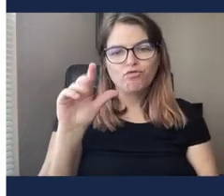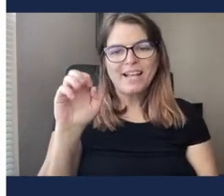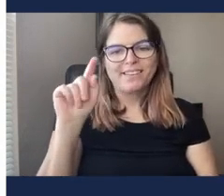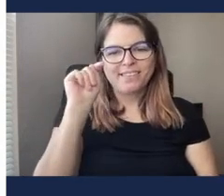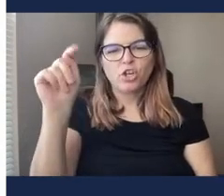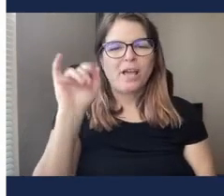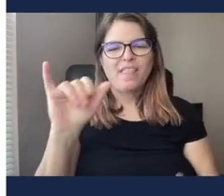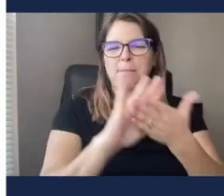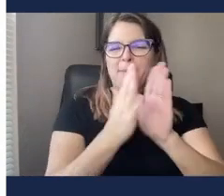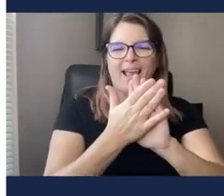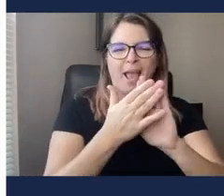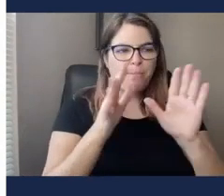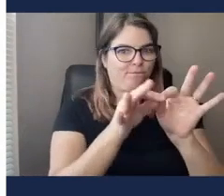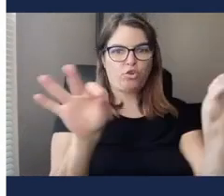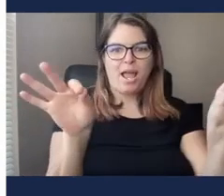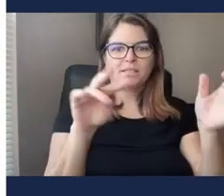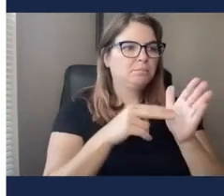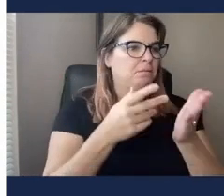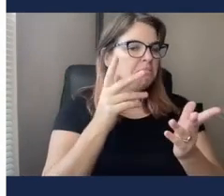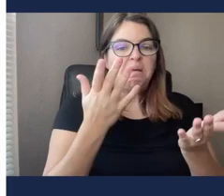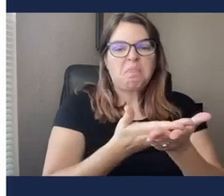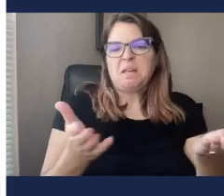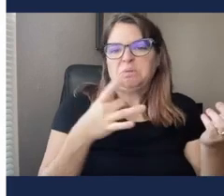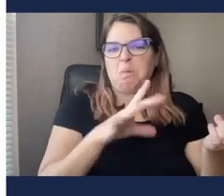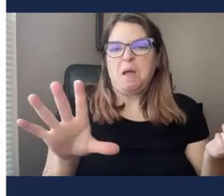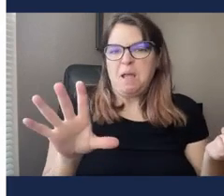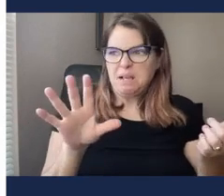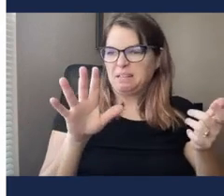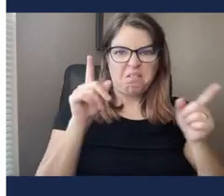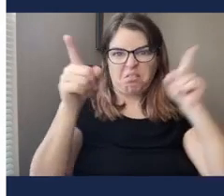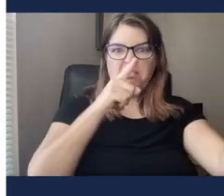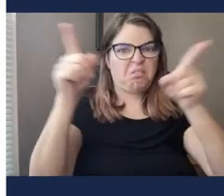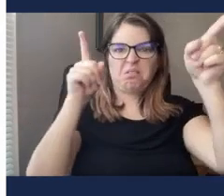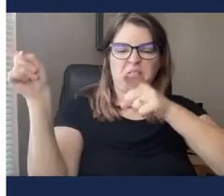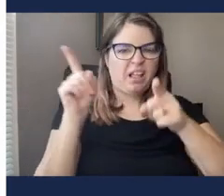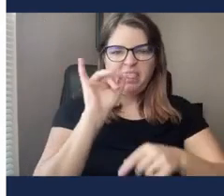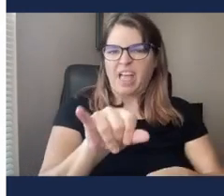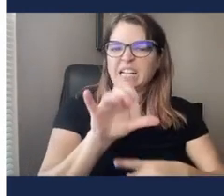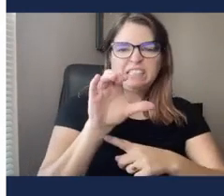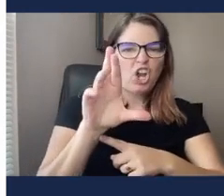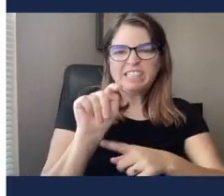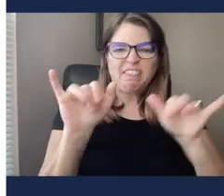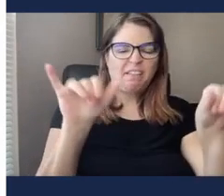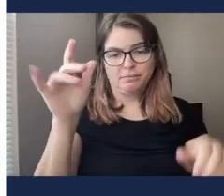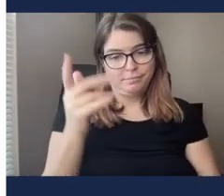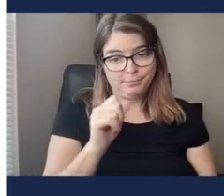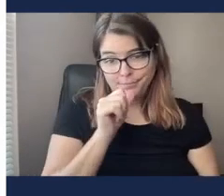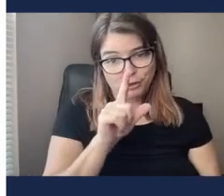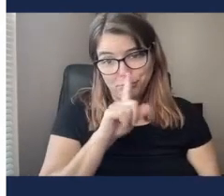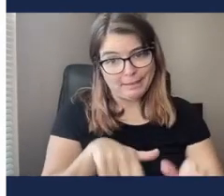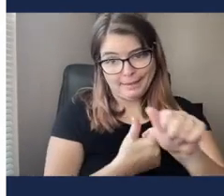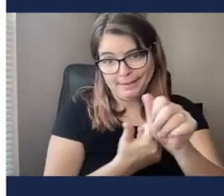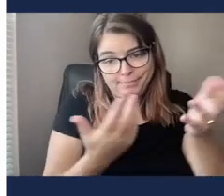catch-all phrase for things that people didn't like about current society, and a lot of things that were being described as critical race theory are not actually critical race